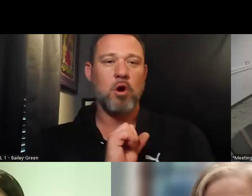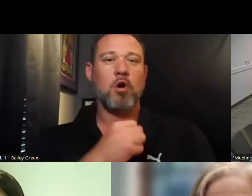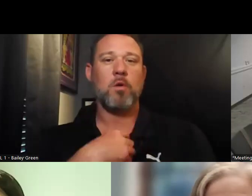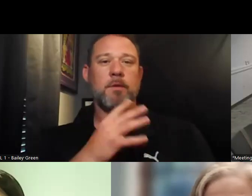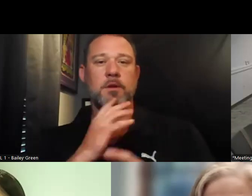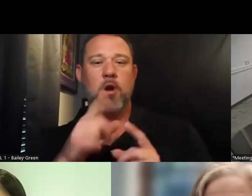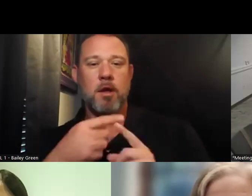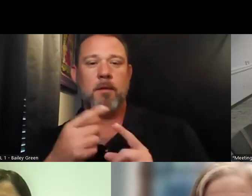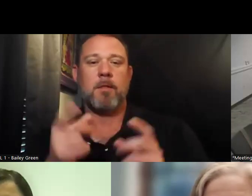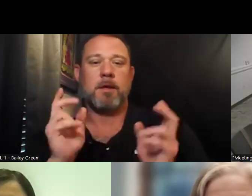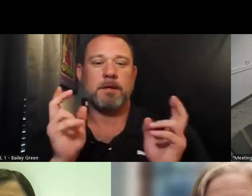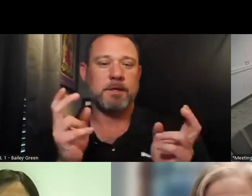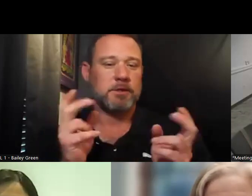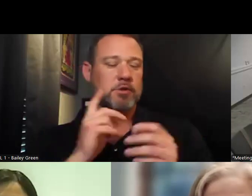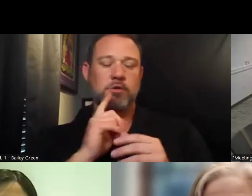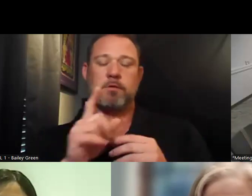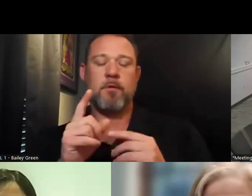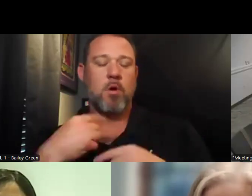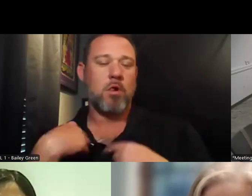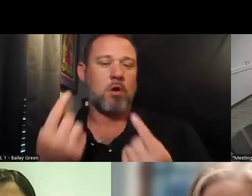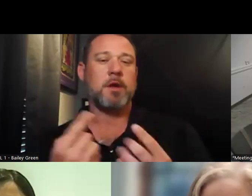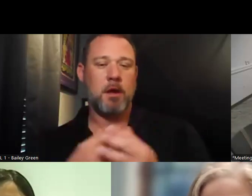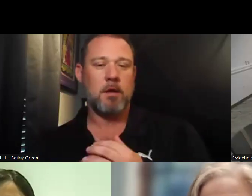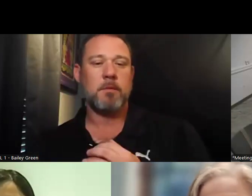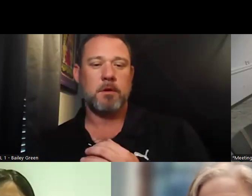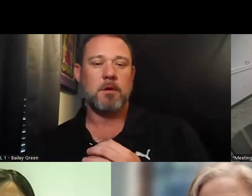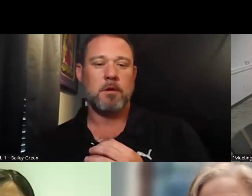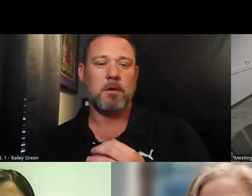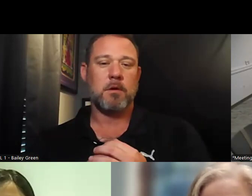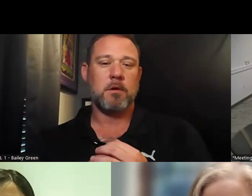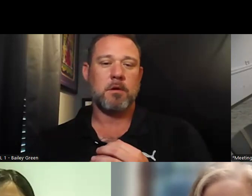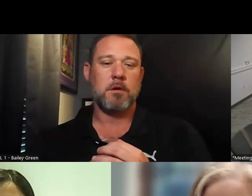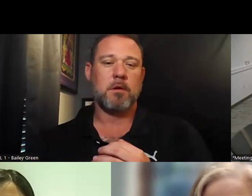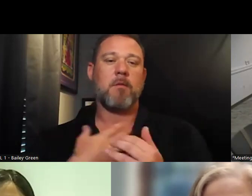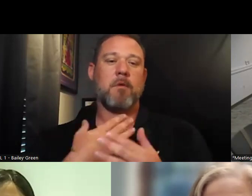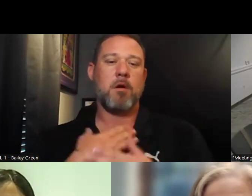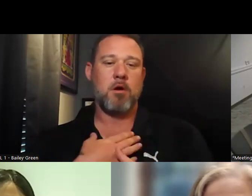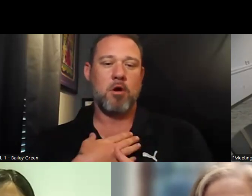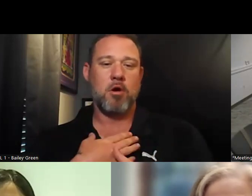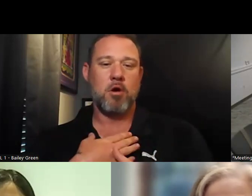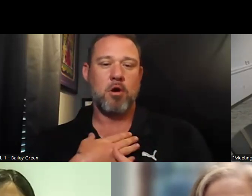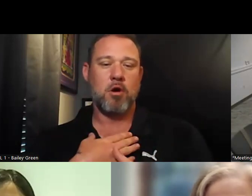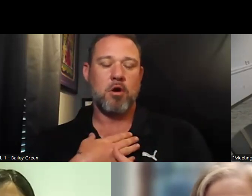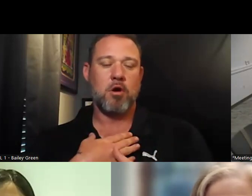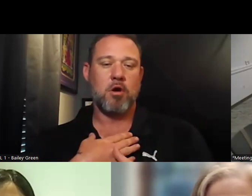talking about these issues for a very, very long time. And so I'm appreciative